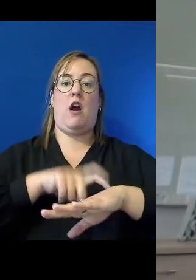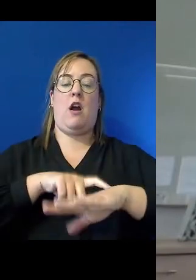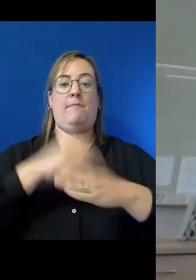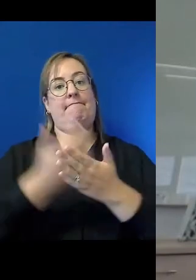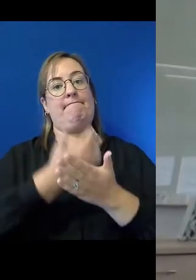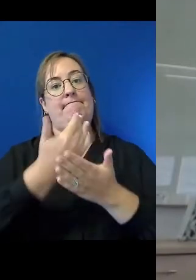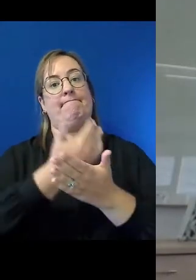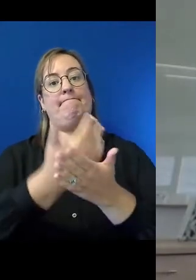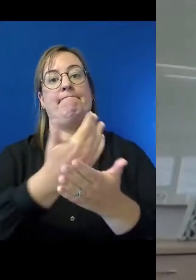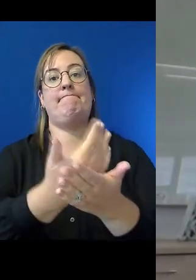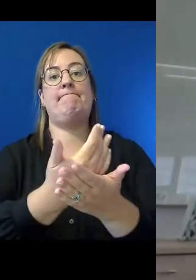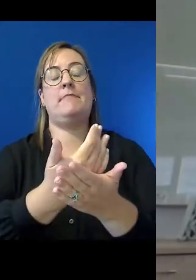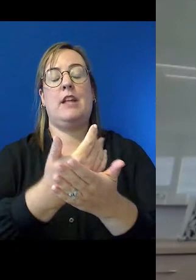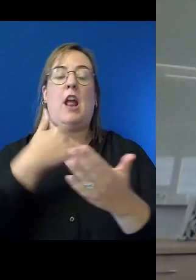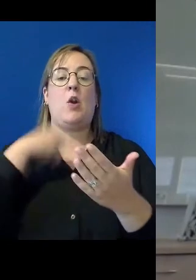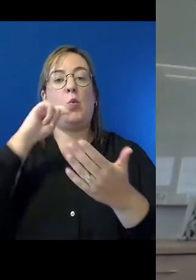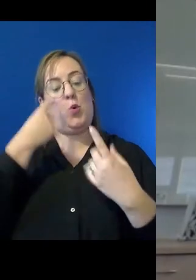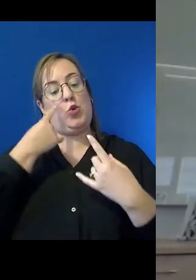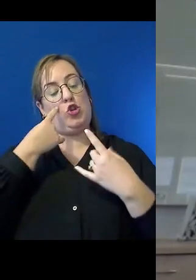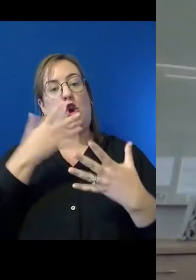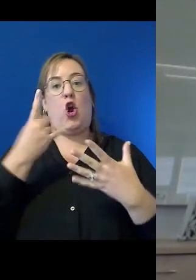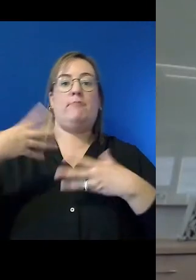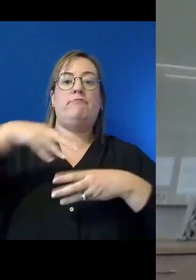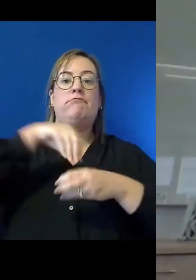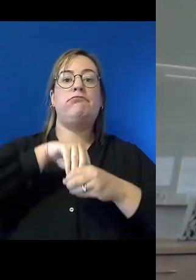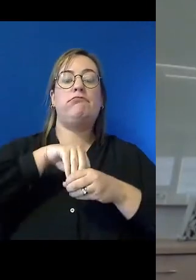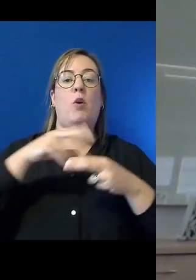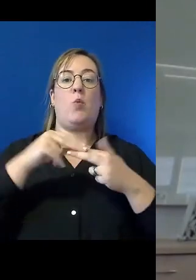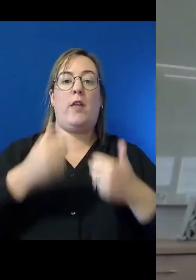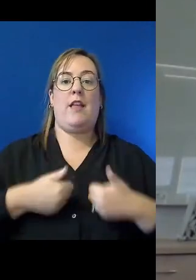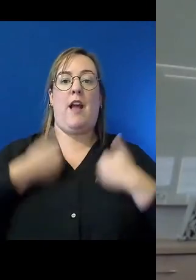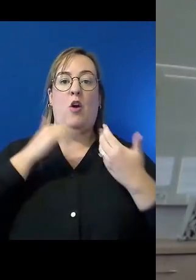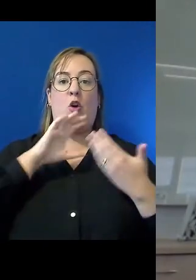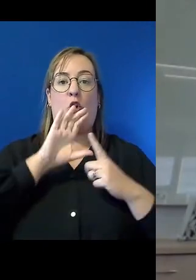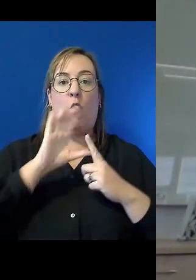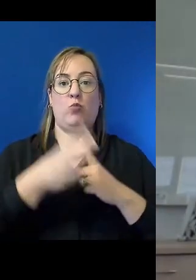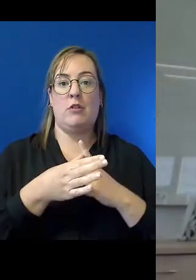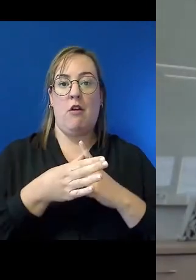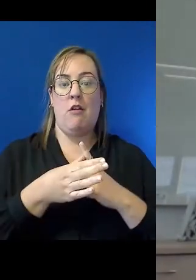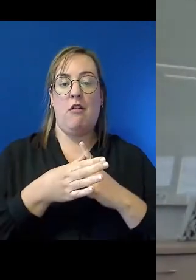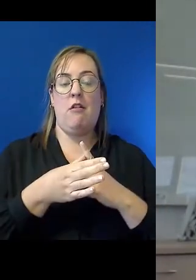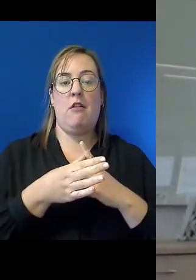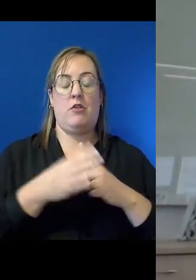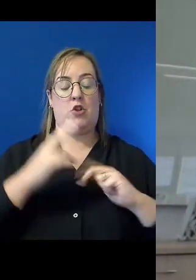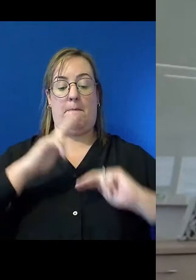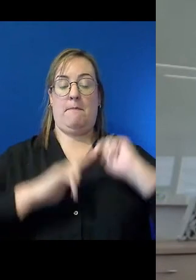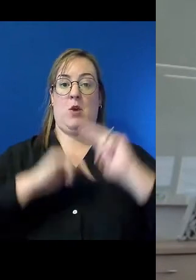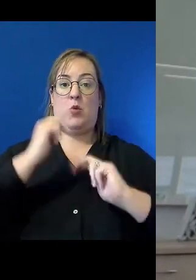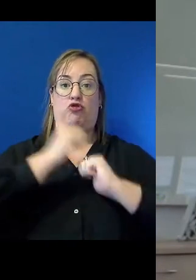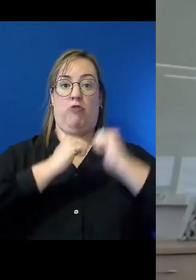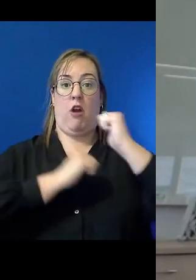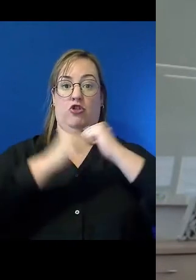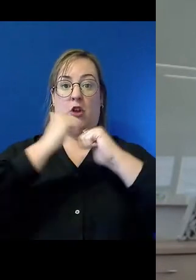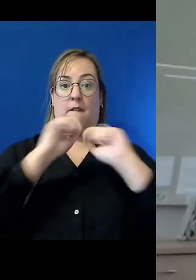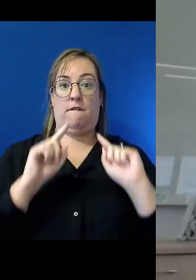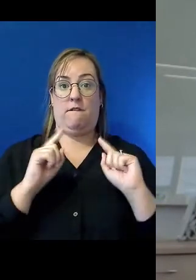embedded in the fabric of policing? And of course, coupled with that is, once you build the structure, what is your plan going forward? What is the